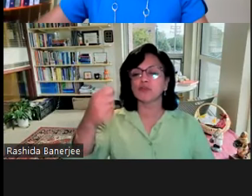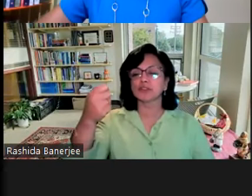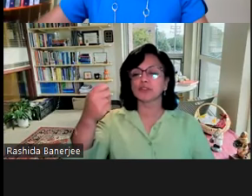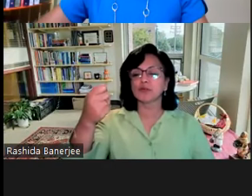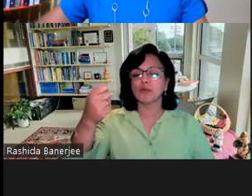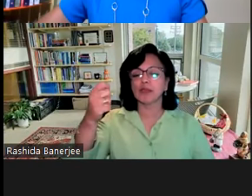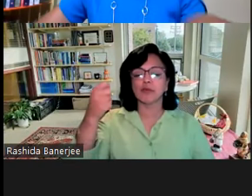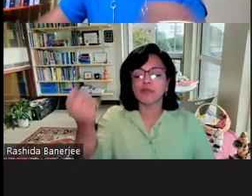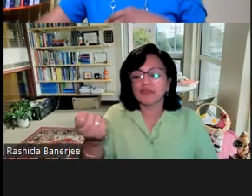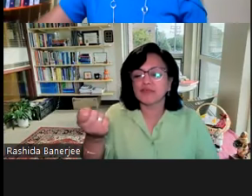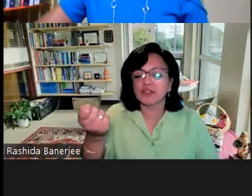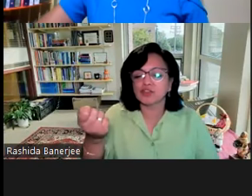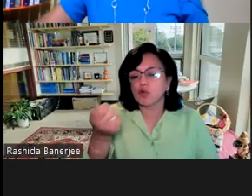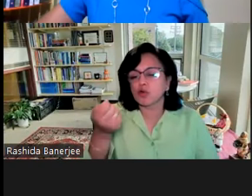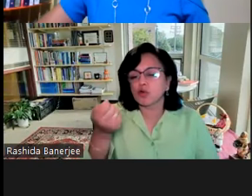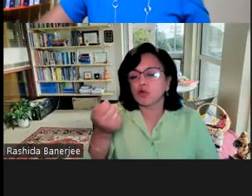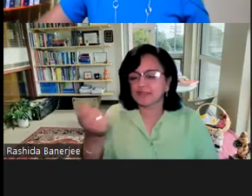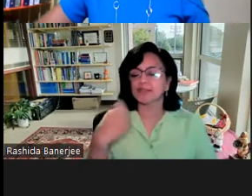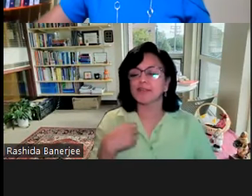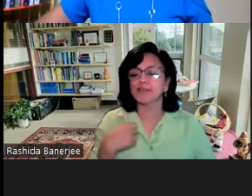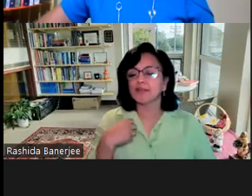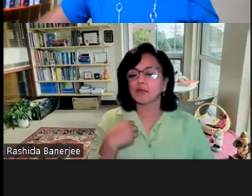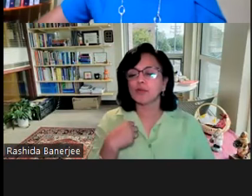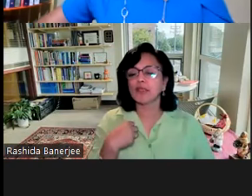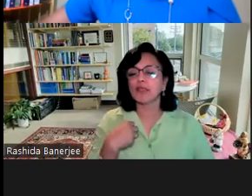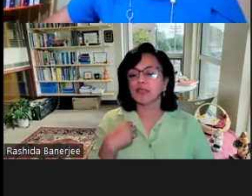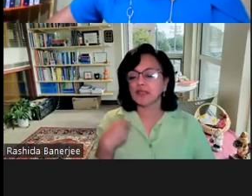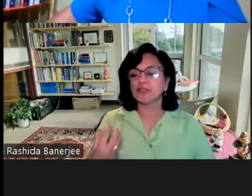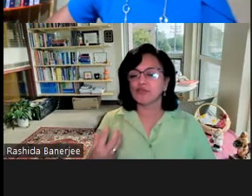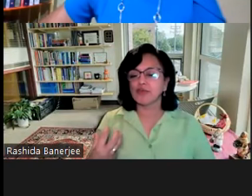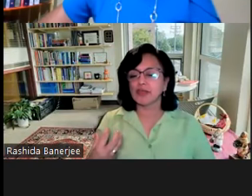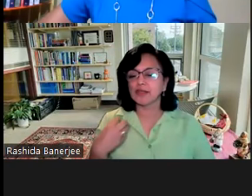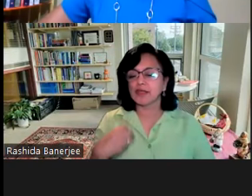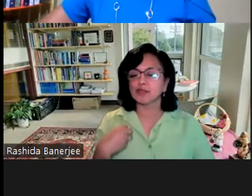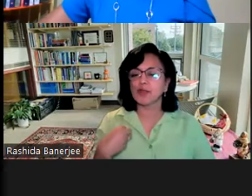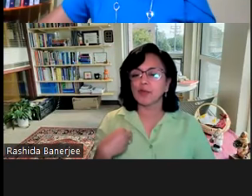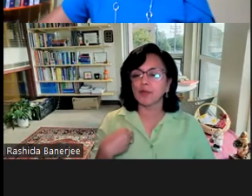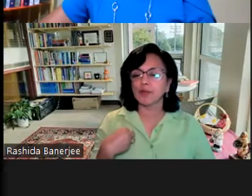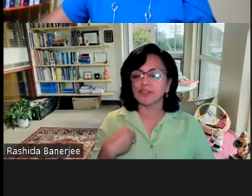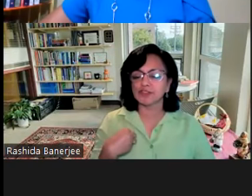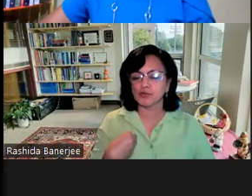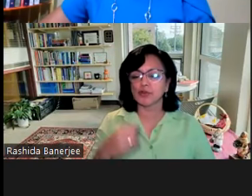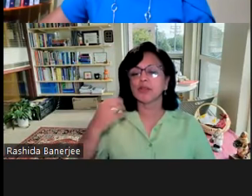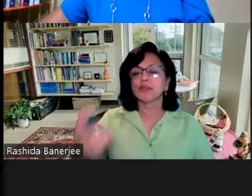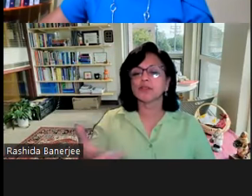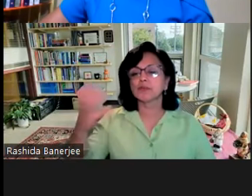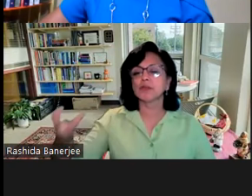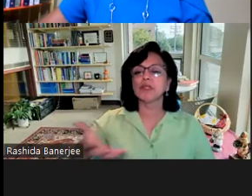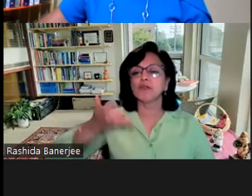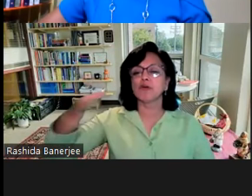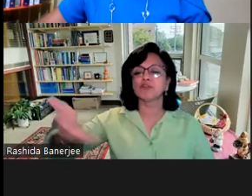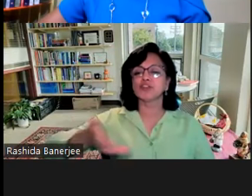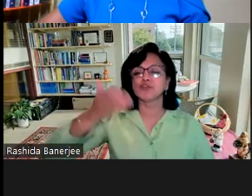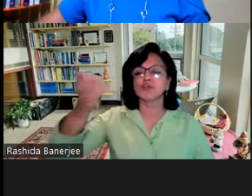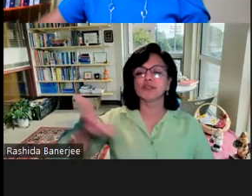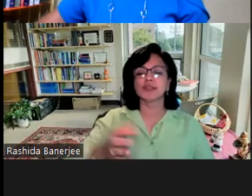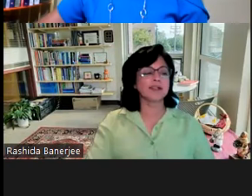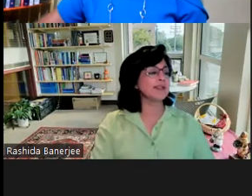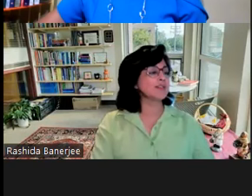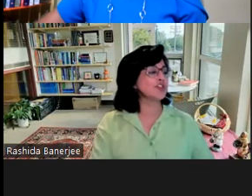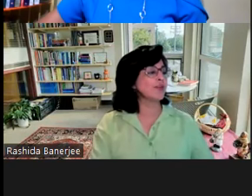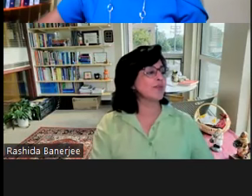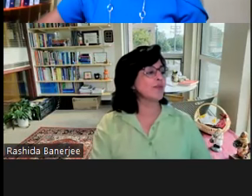received our scores on tests, we like to read it as well when we were in school. So similarly, it involves student